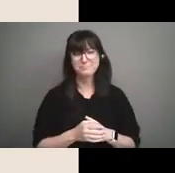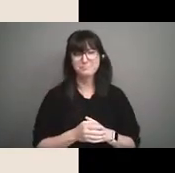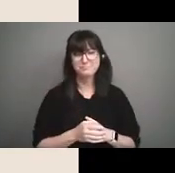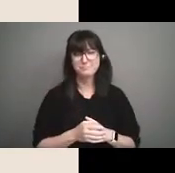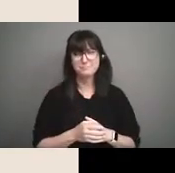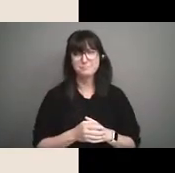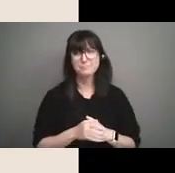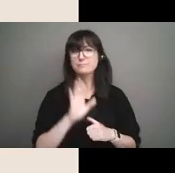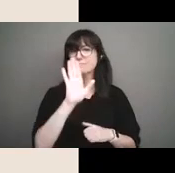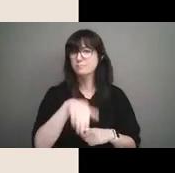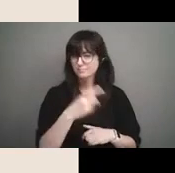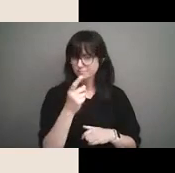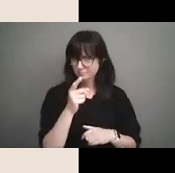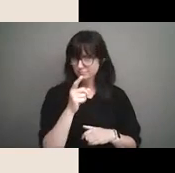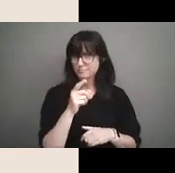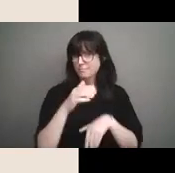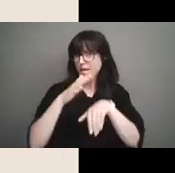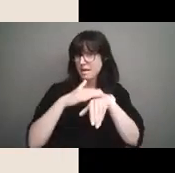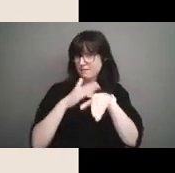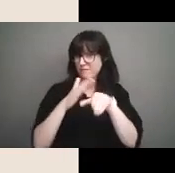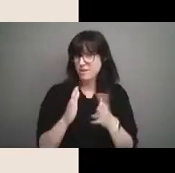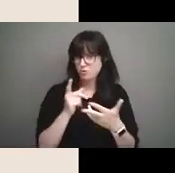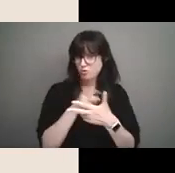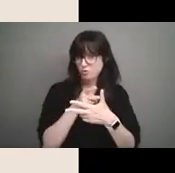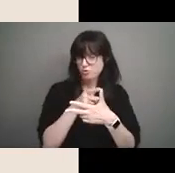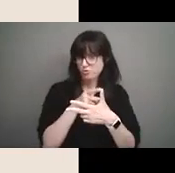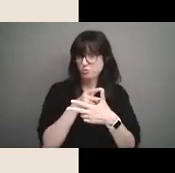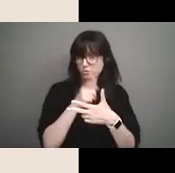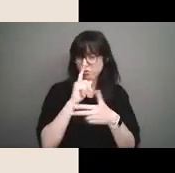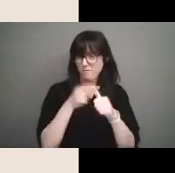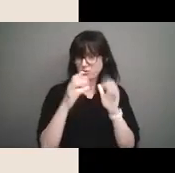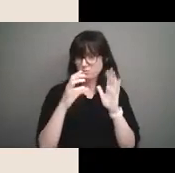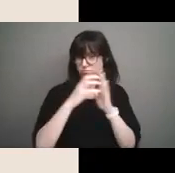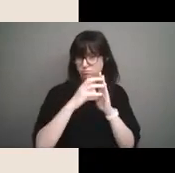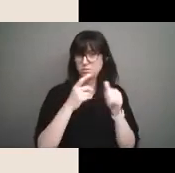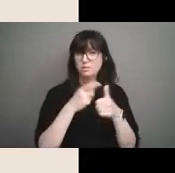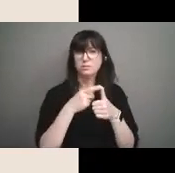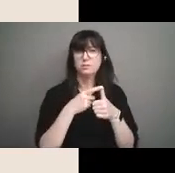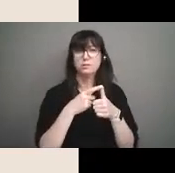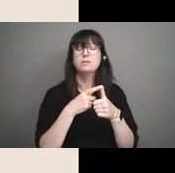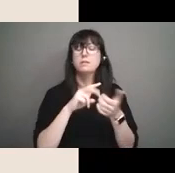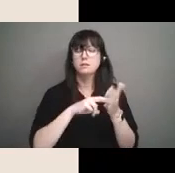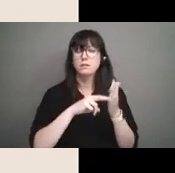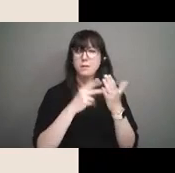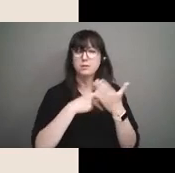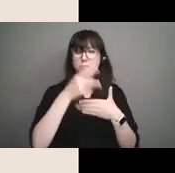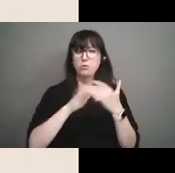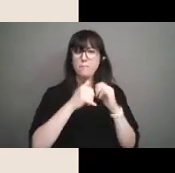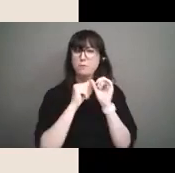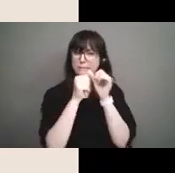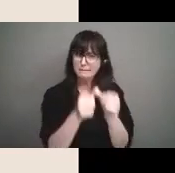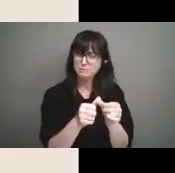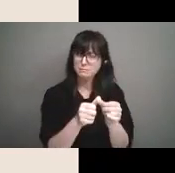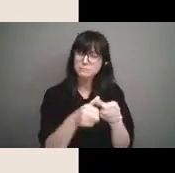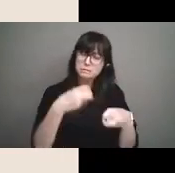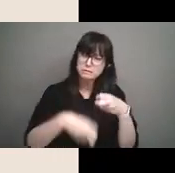I must say that the advisor here that's talking in the first quote is talking about sustainability, which is a struggle for this program because it was